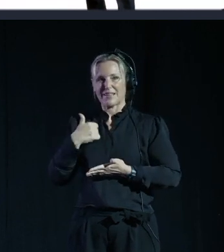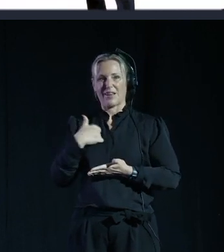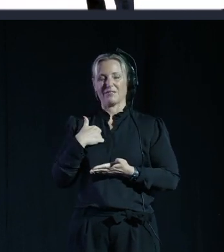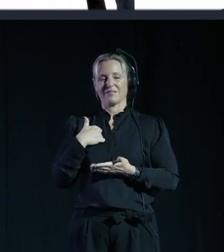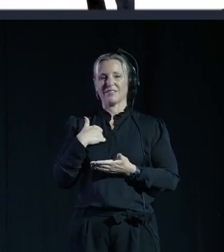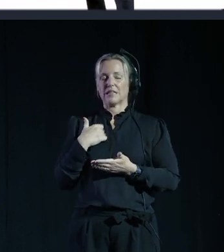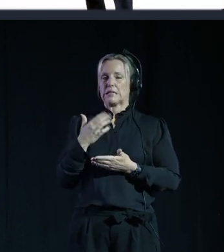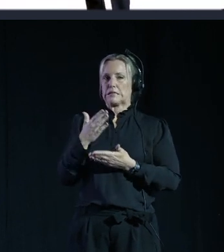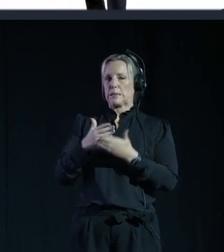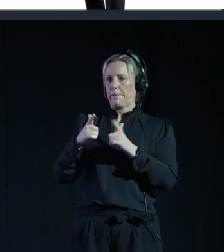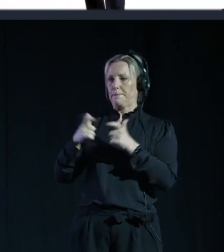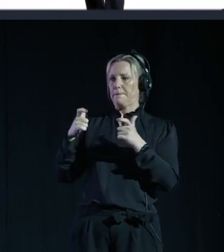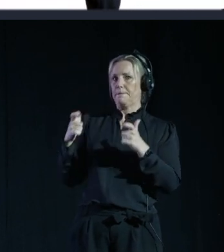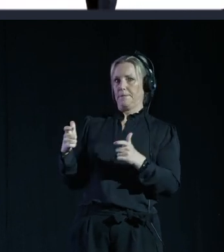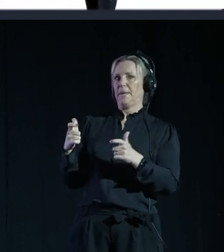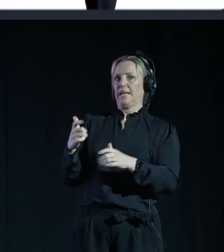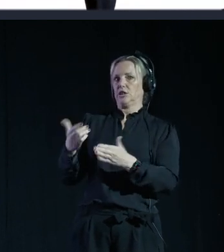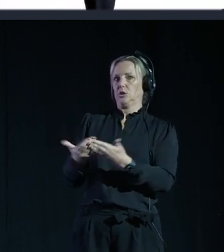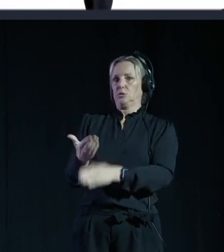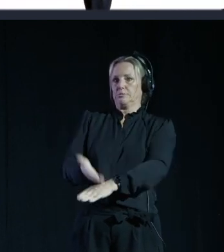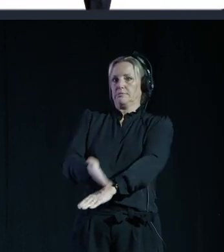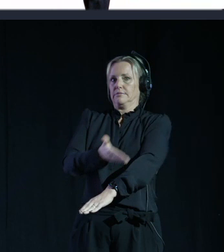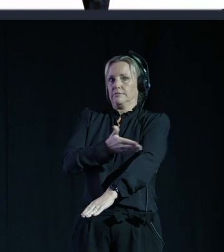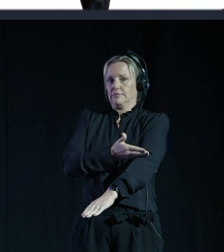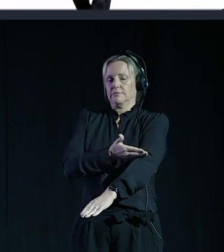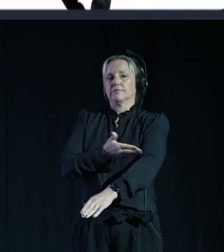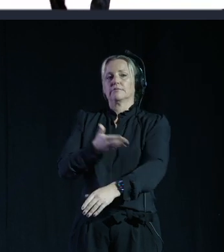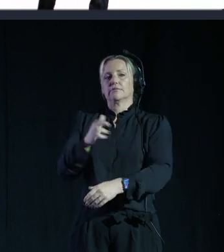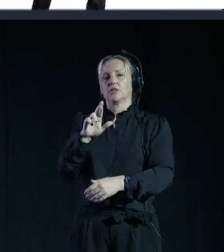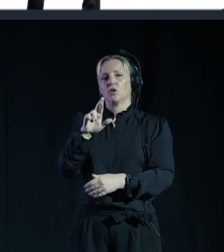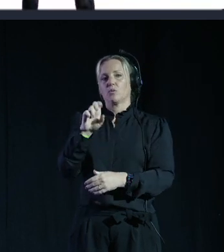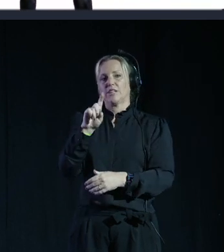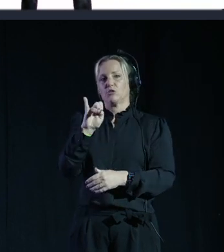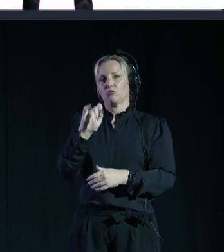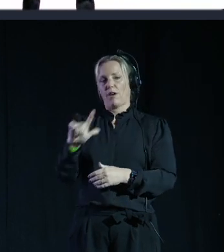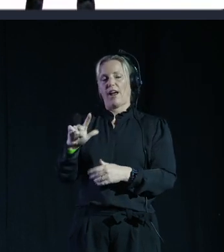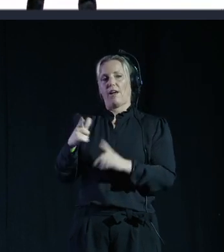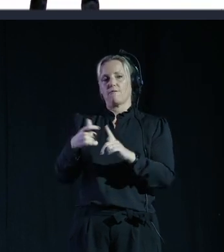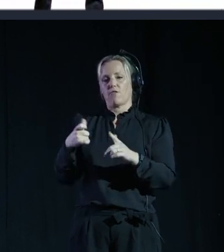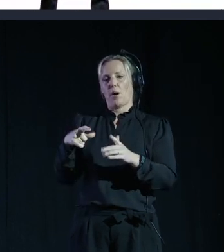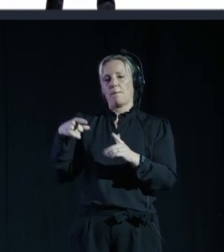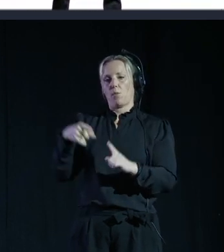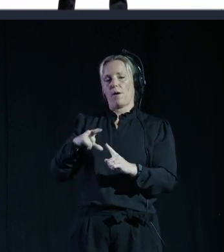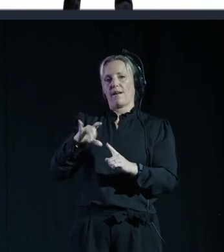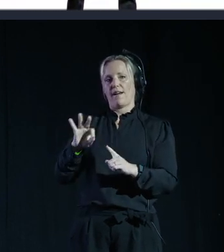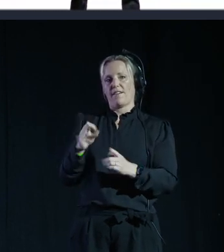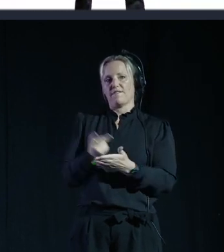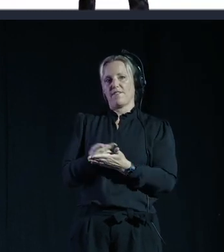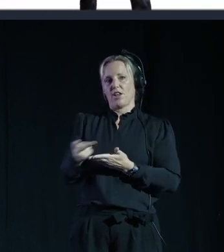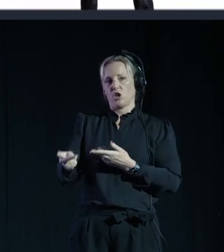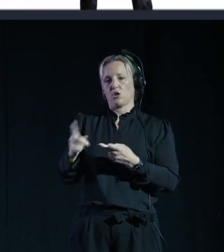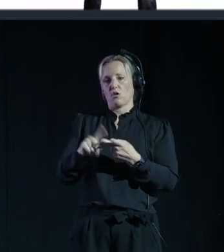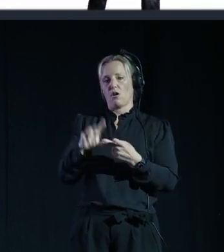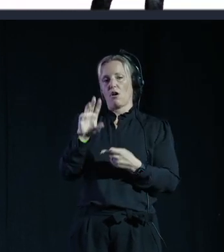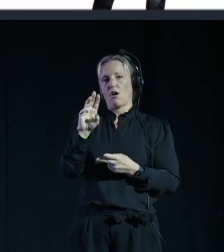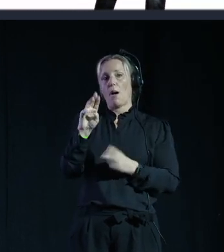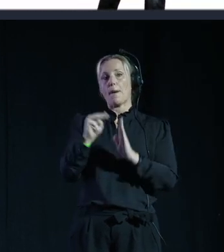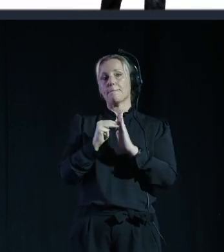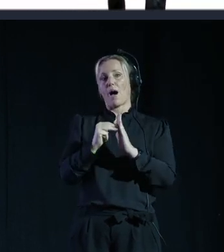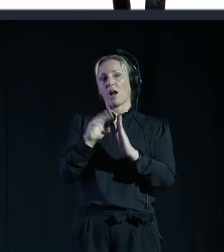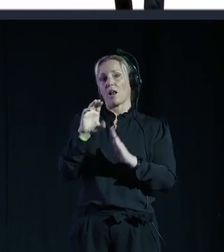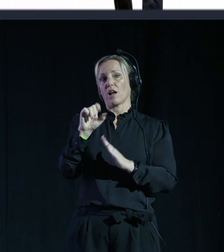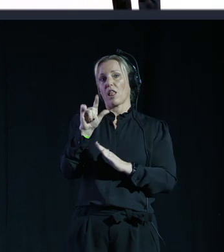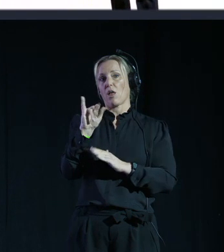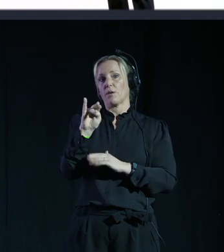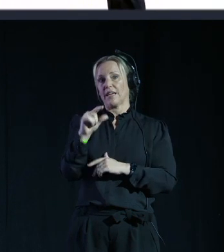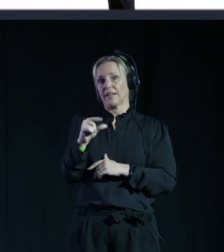hitters here, like materialized views, retry from point of failure, and model cloning. There were